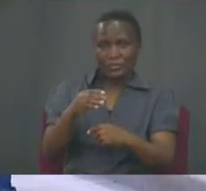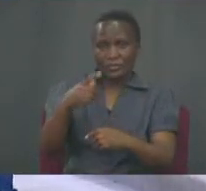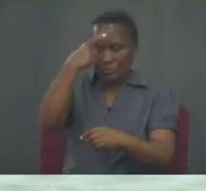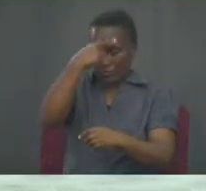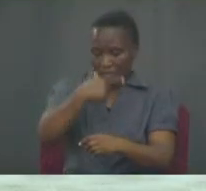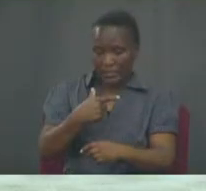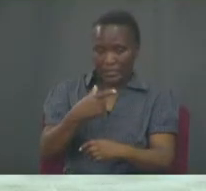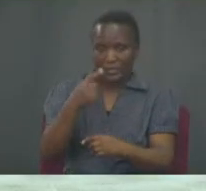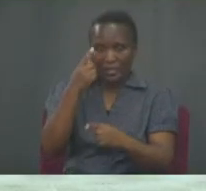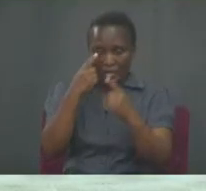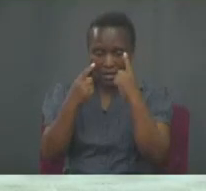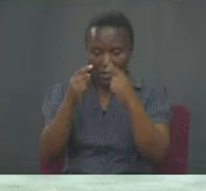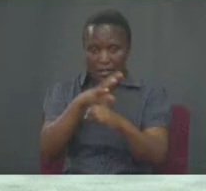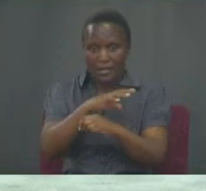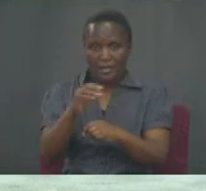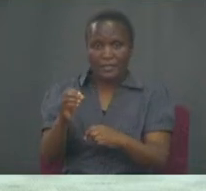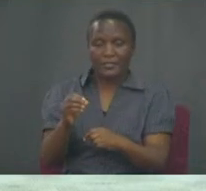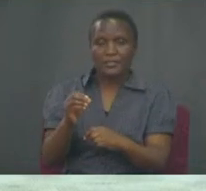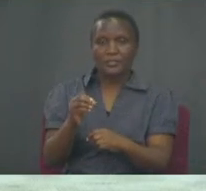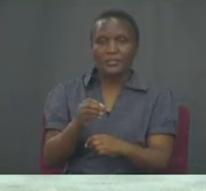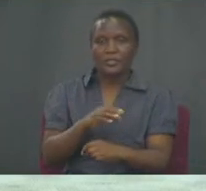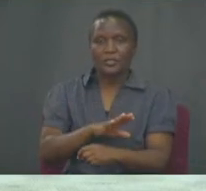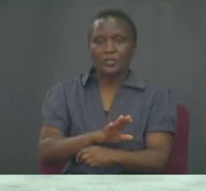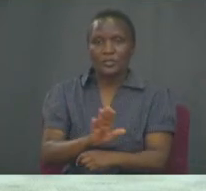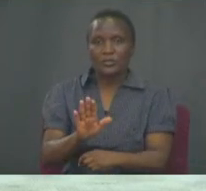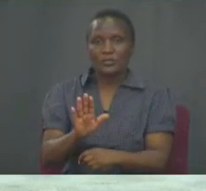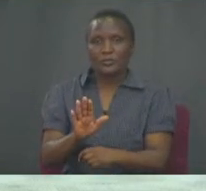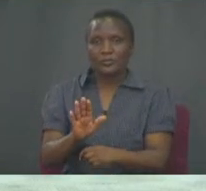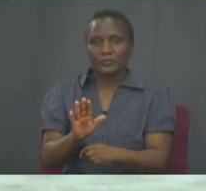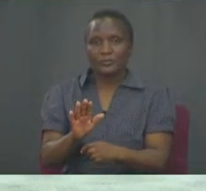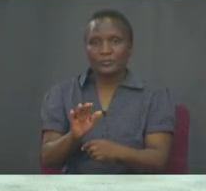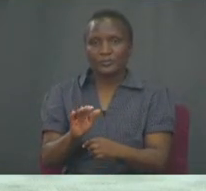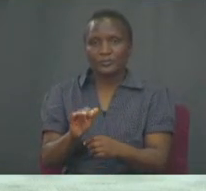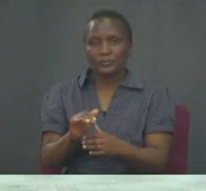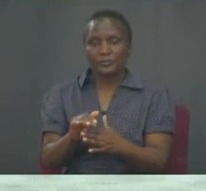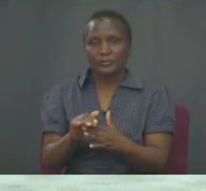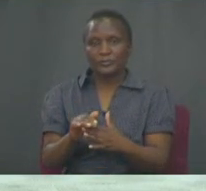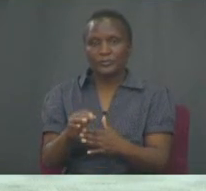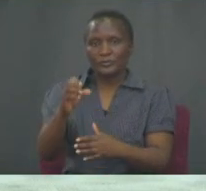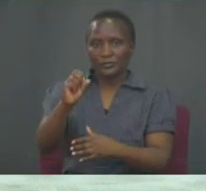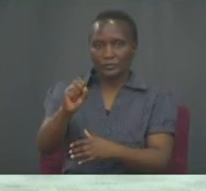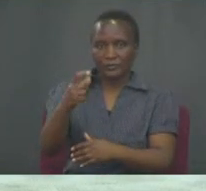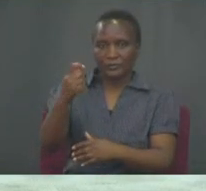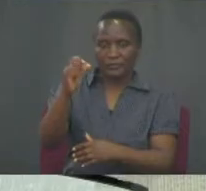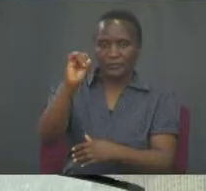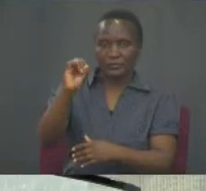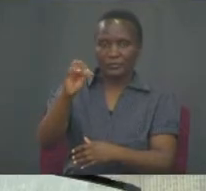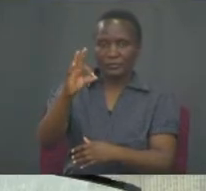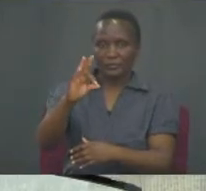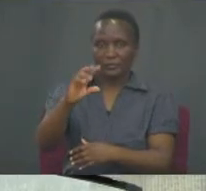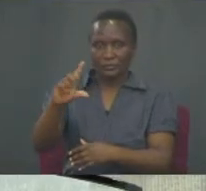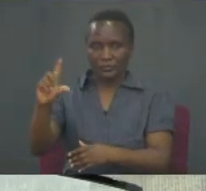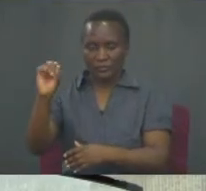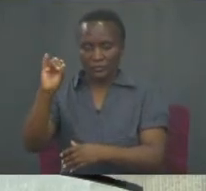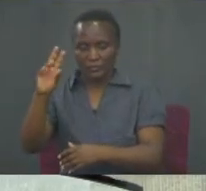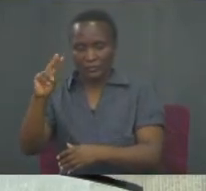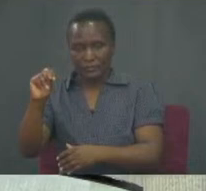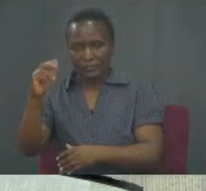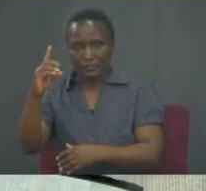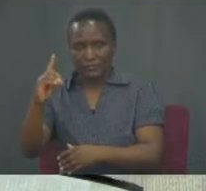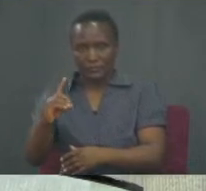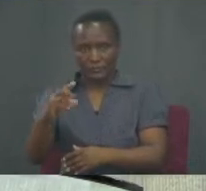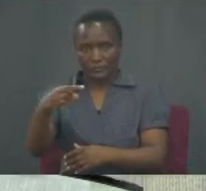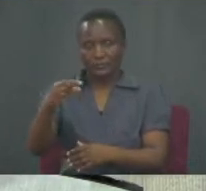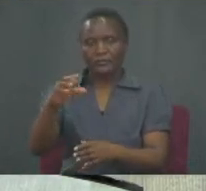are stifling your conviction. Let me explain to you what stifling conviction means. I grew up in the village,